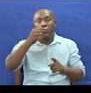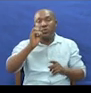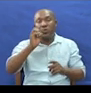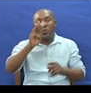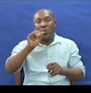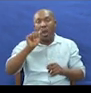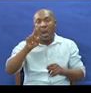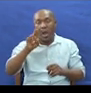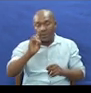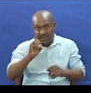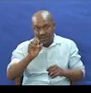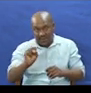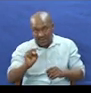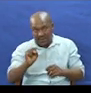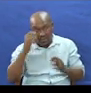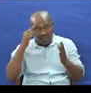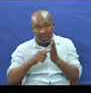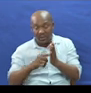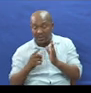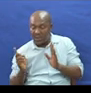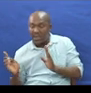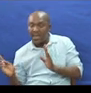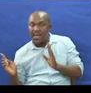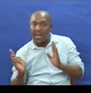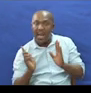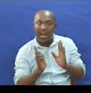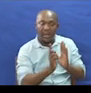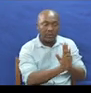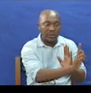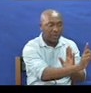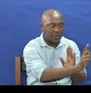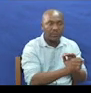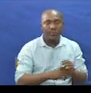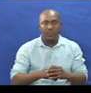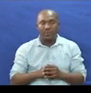means in the direction of.